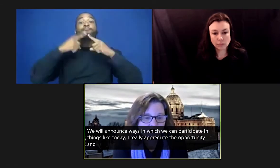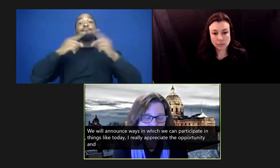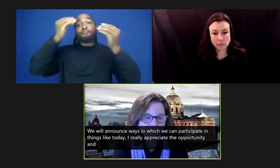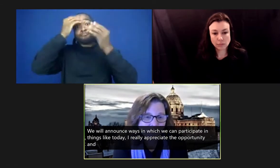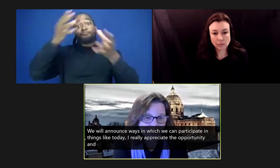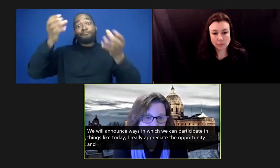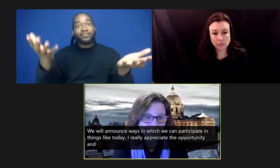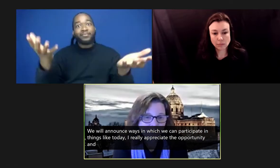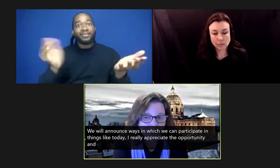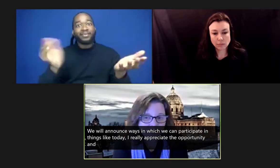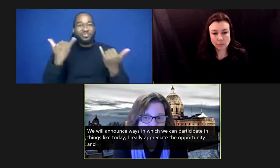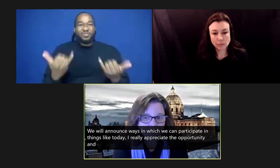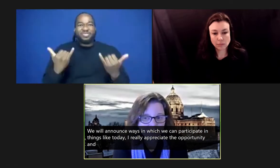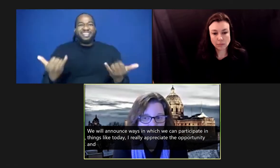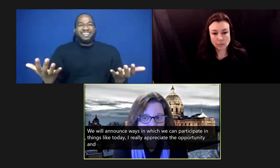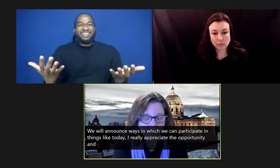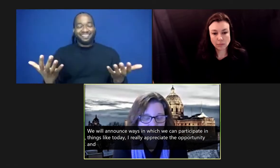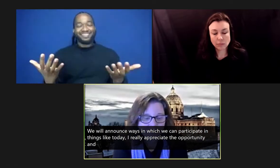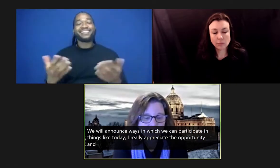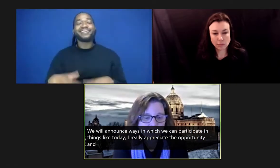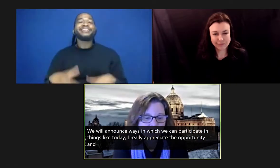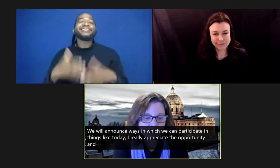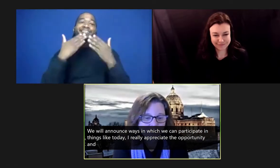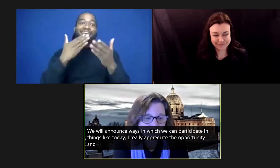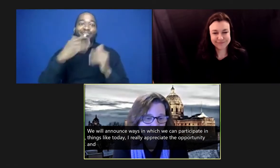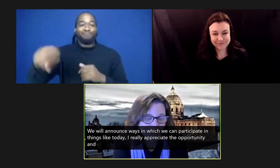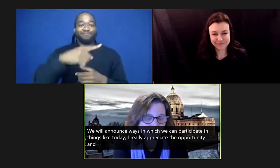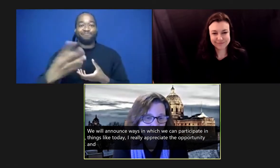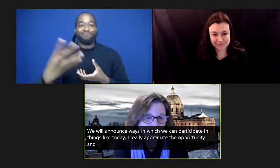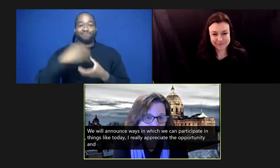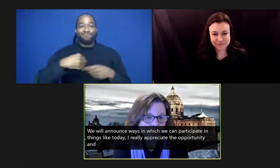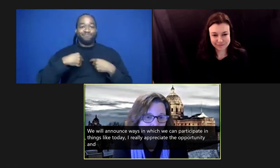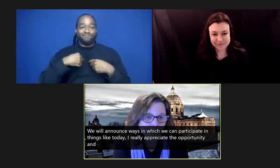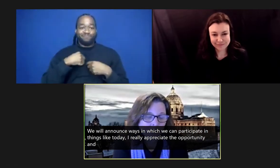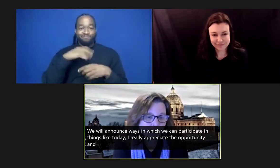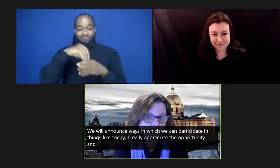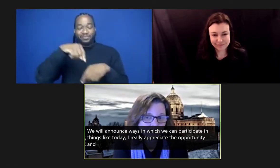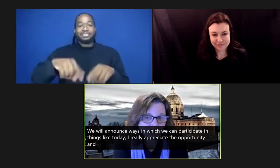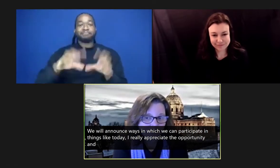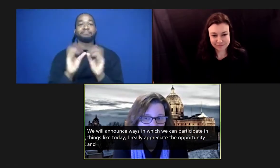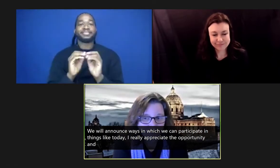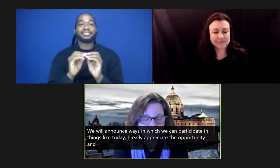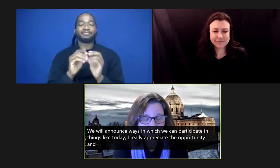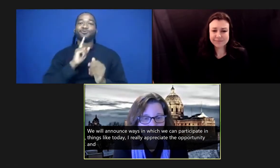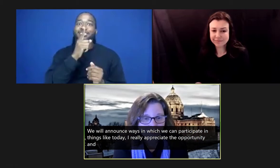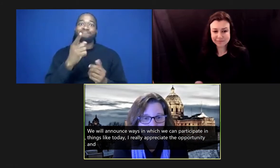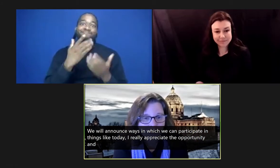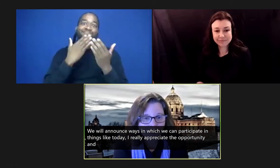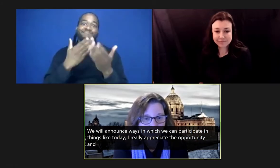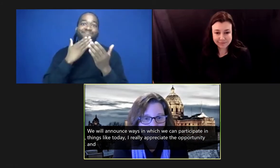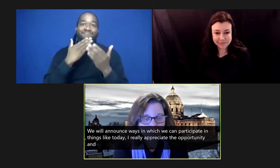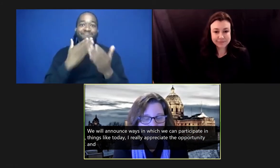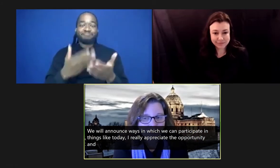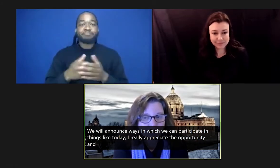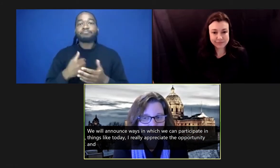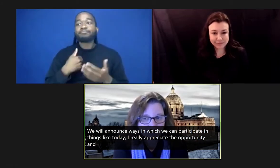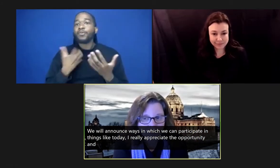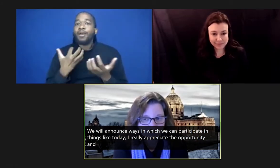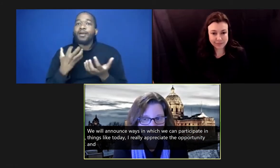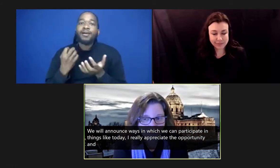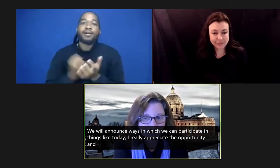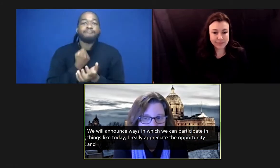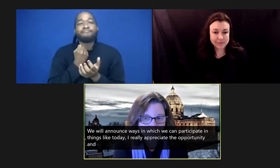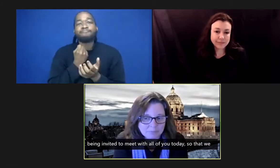today, so that we can have an opportunity to also be working directly with you on things